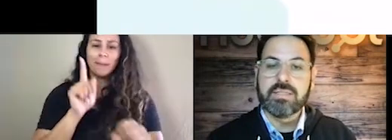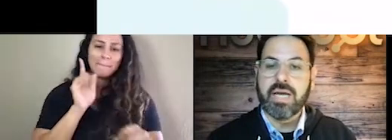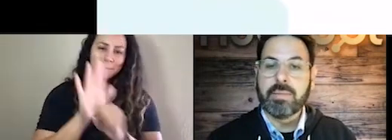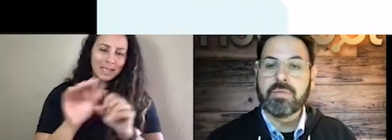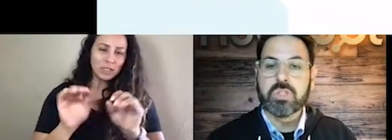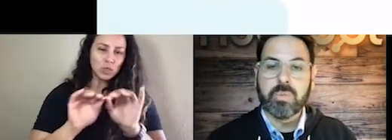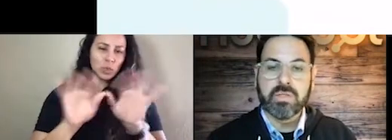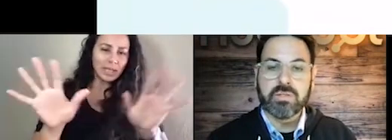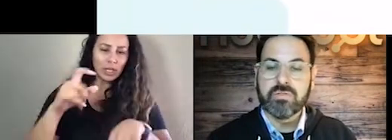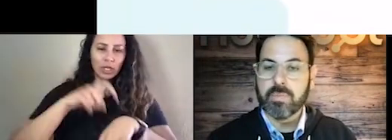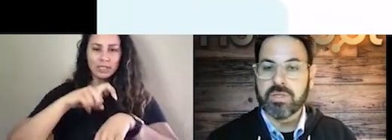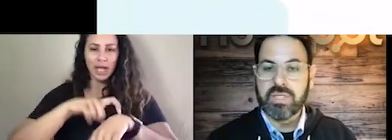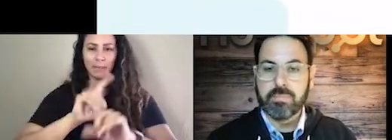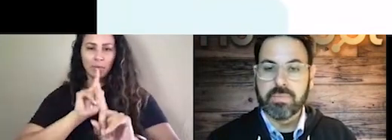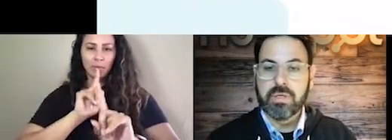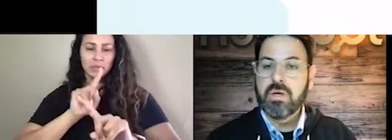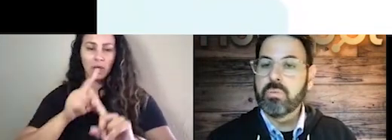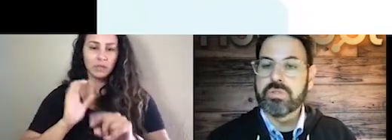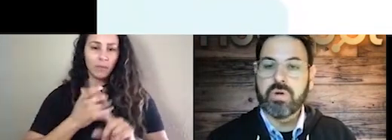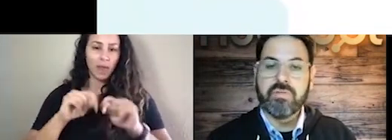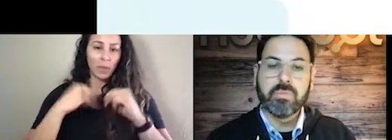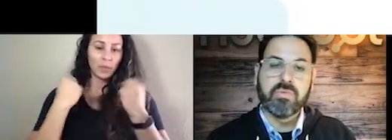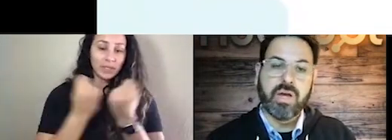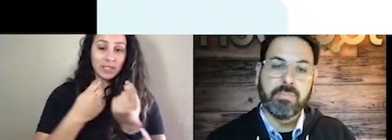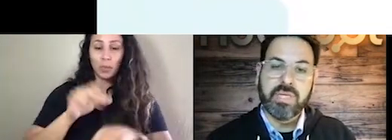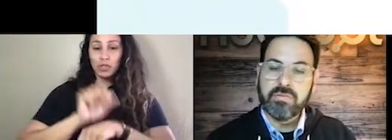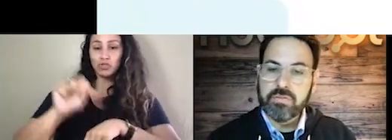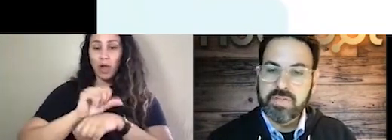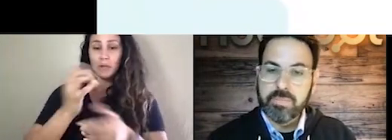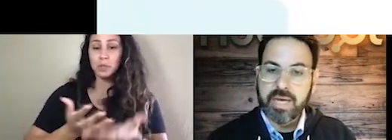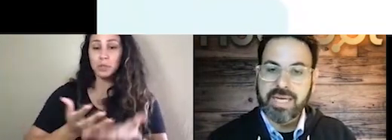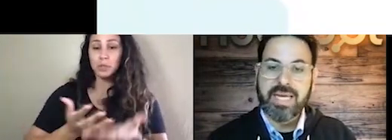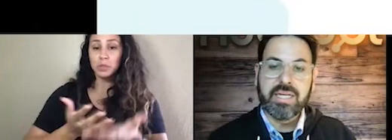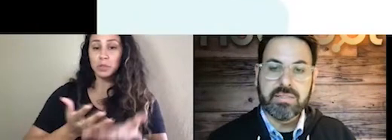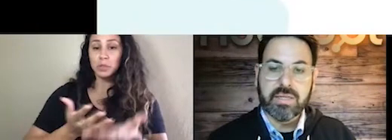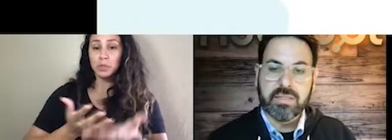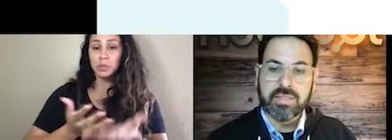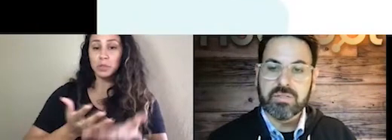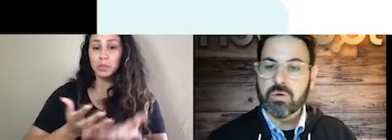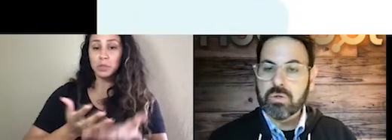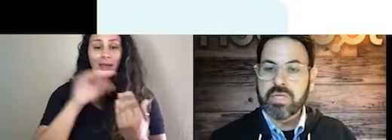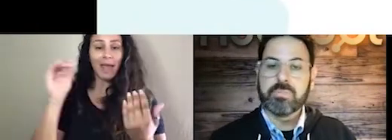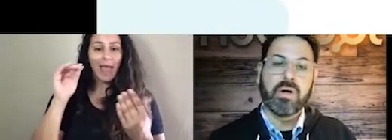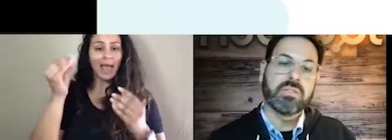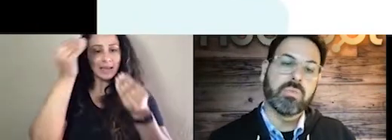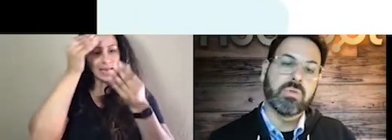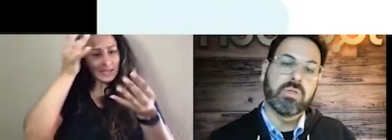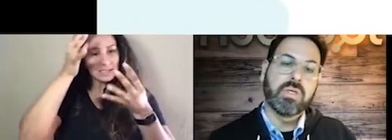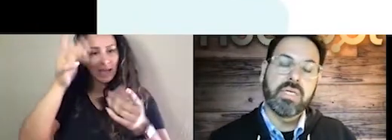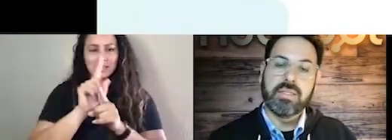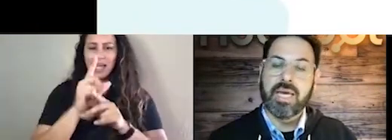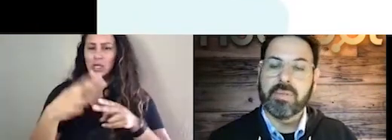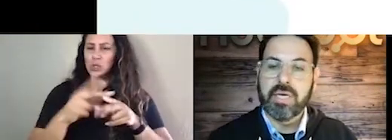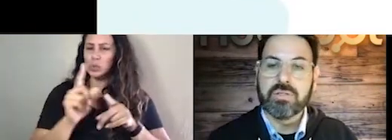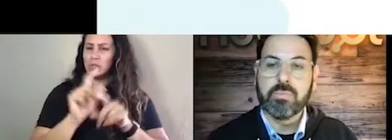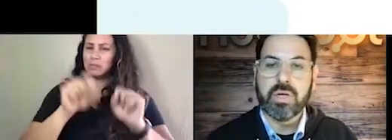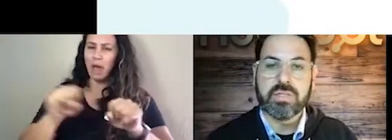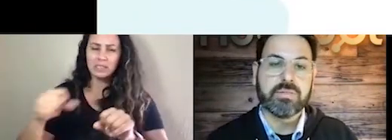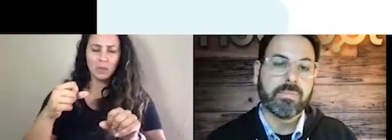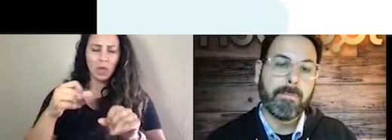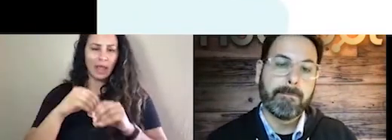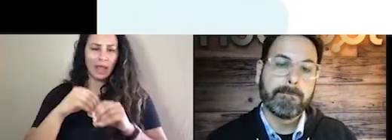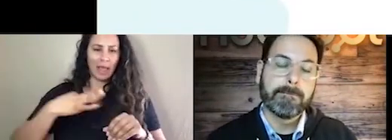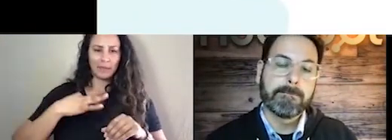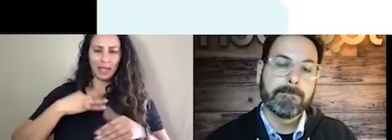clear and timely responses from our team. We strive to provide meaningful feedback and insights as early as possible in the application